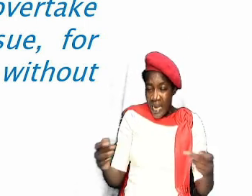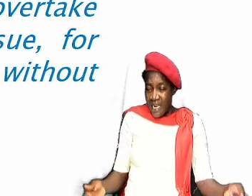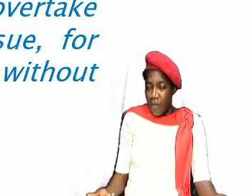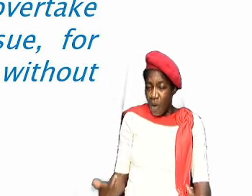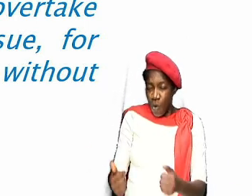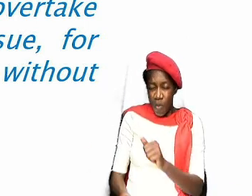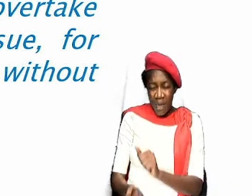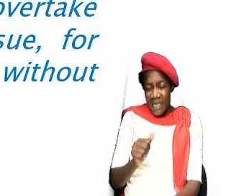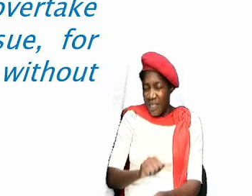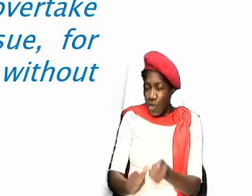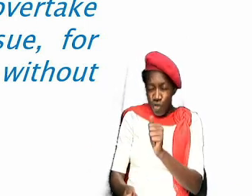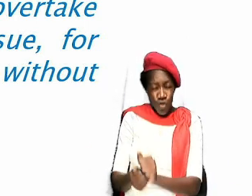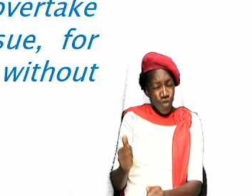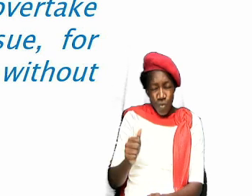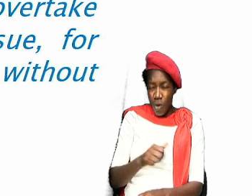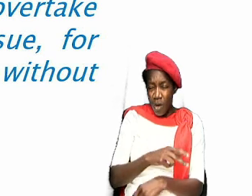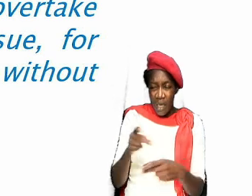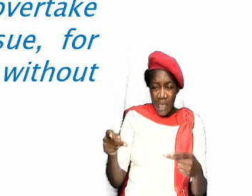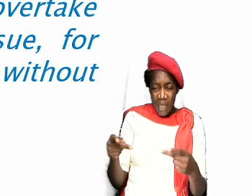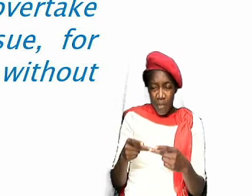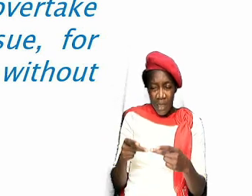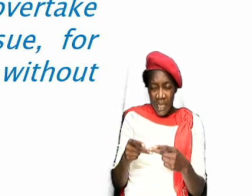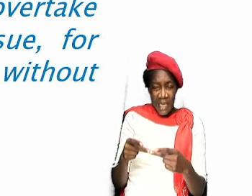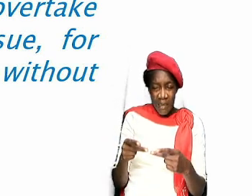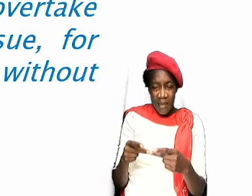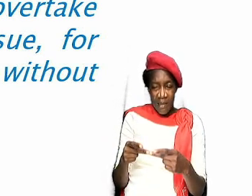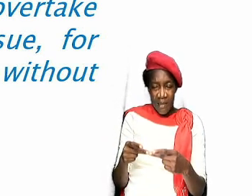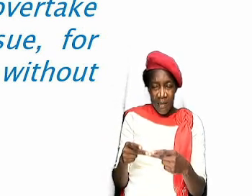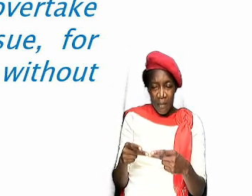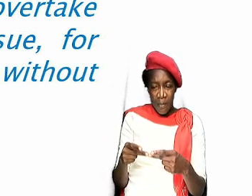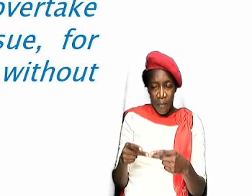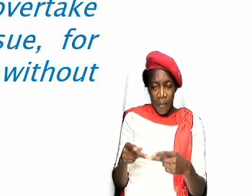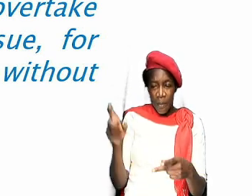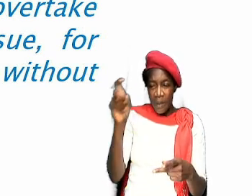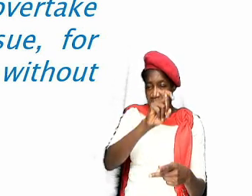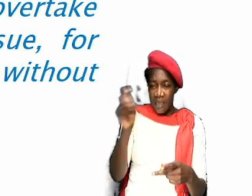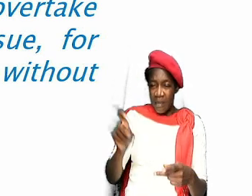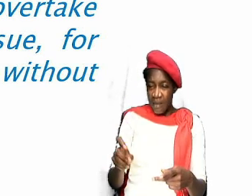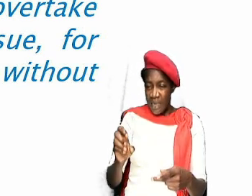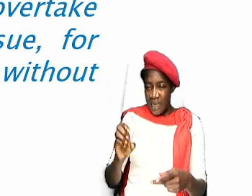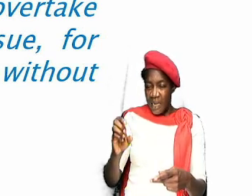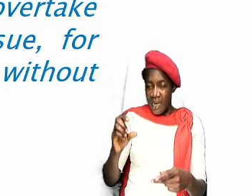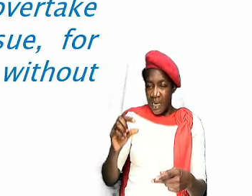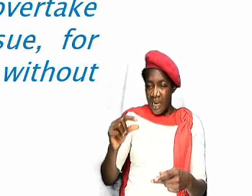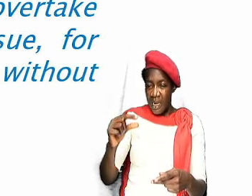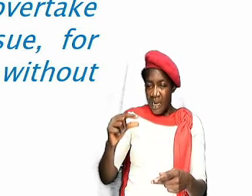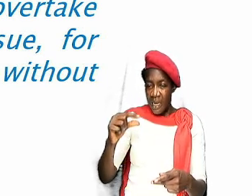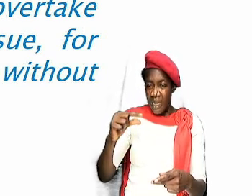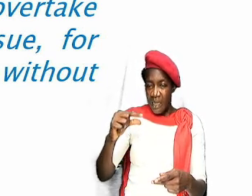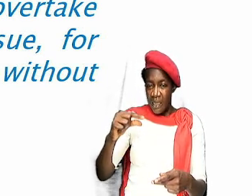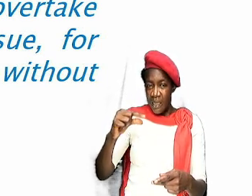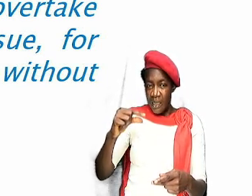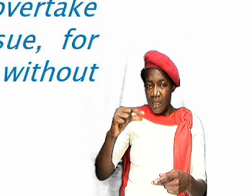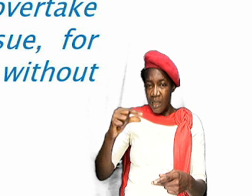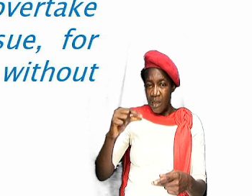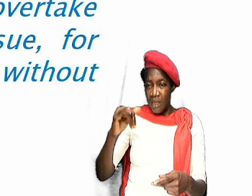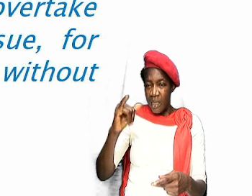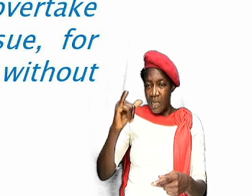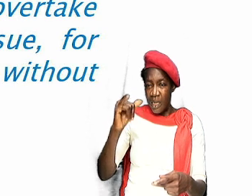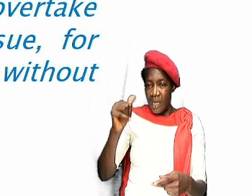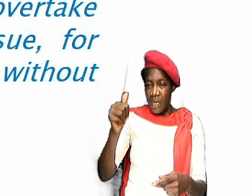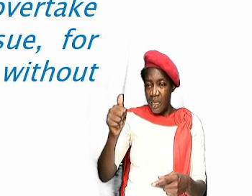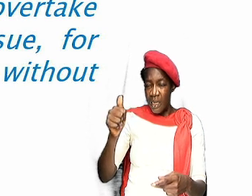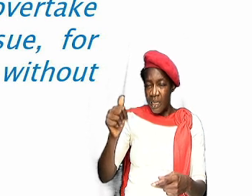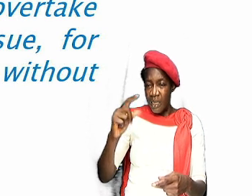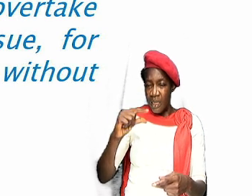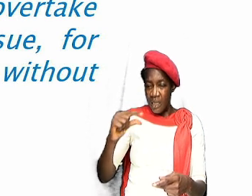Destroyed it, the place. The place was called Ziklag. And after destroying the place, they took the wives, they took the children,